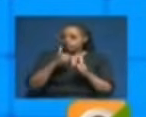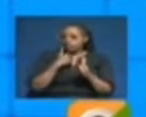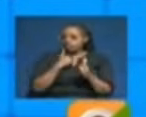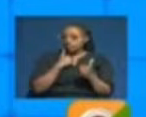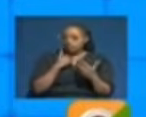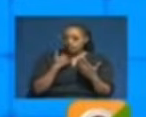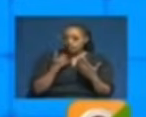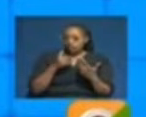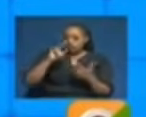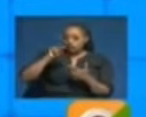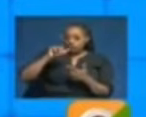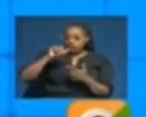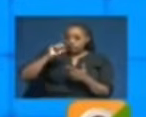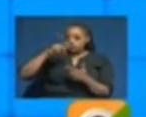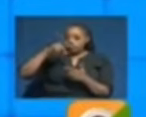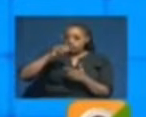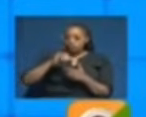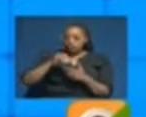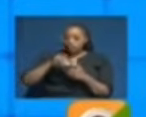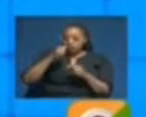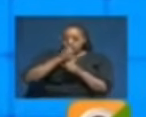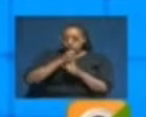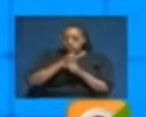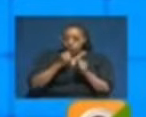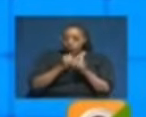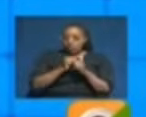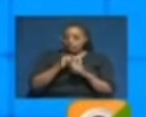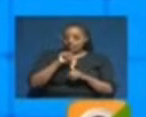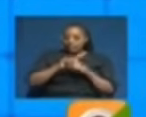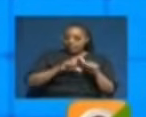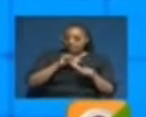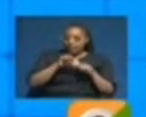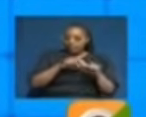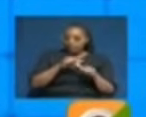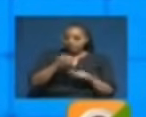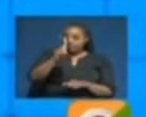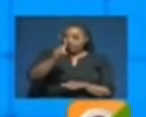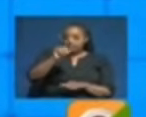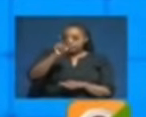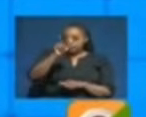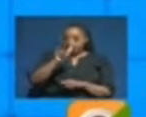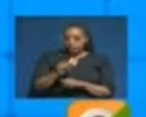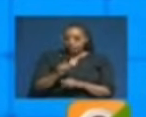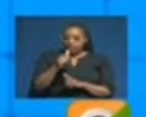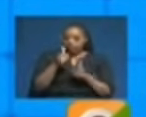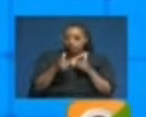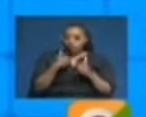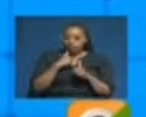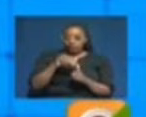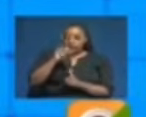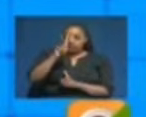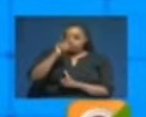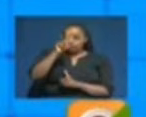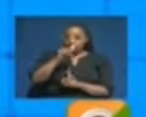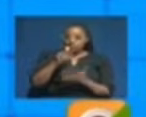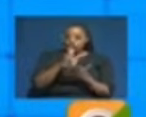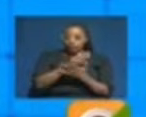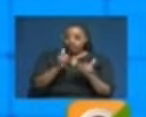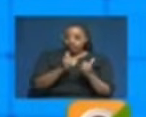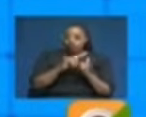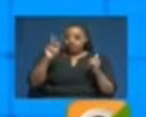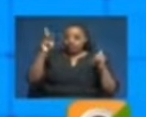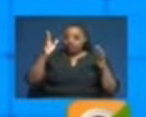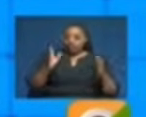NASCOP deals with scientific data. And that scientific data is a data that we share with the people of